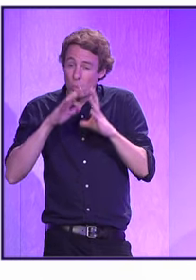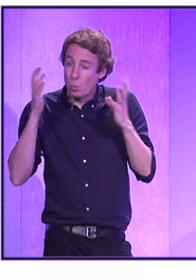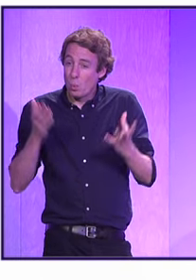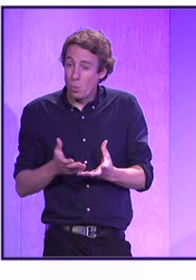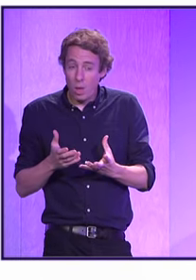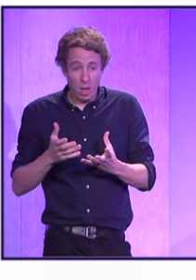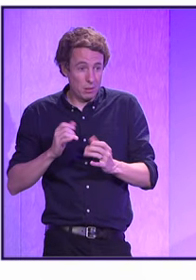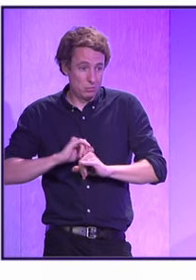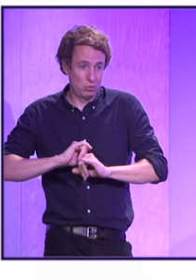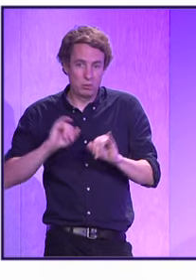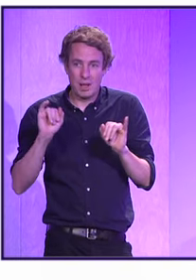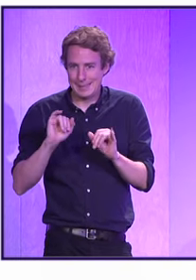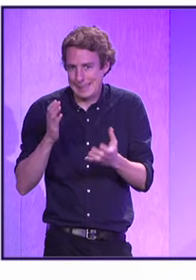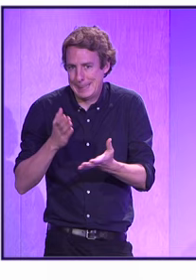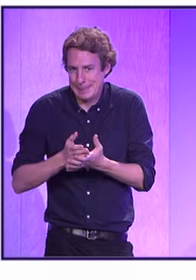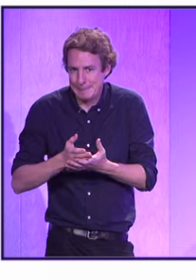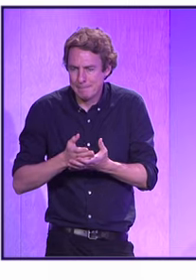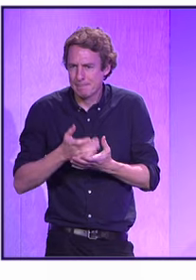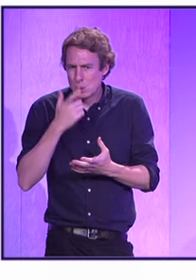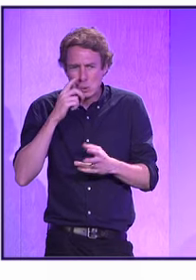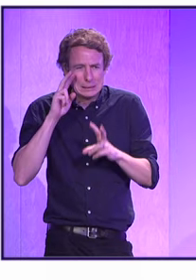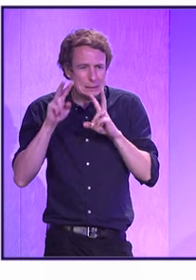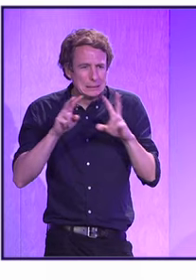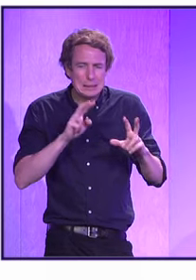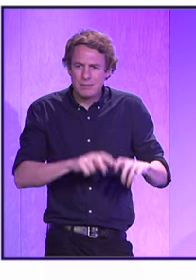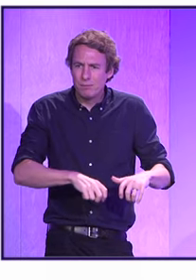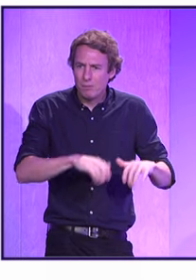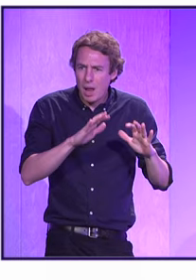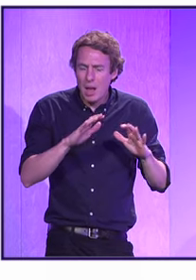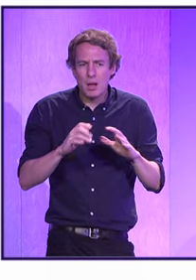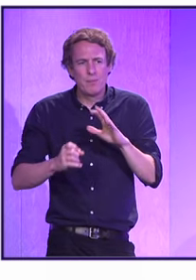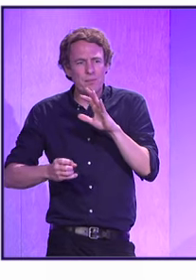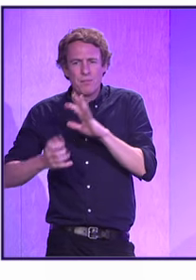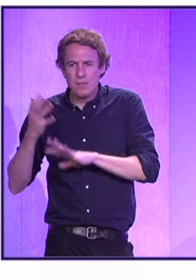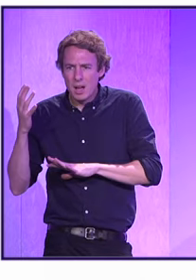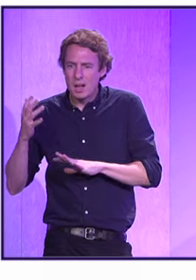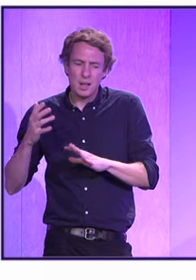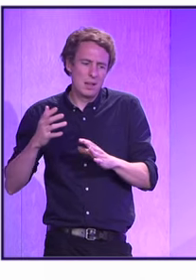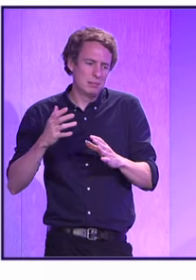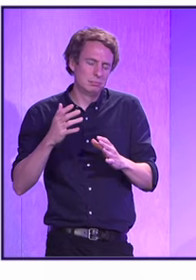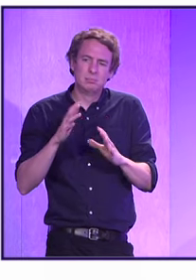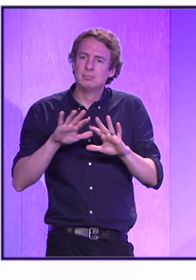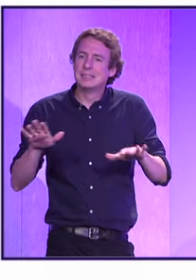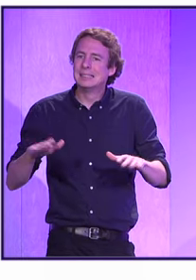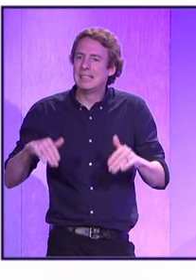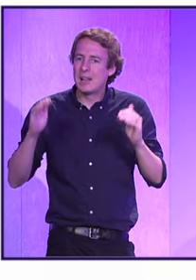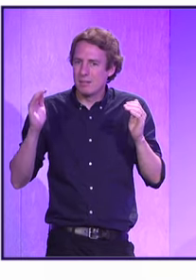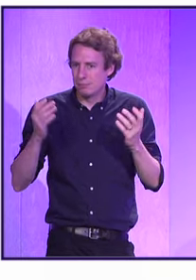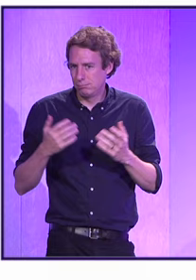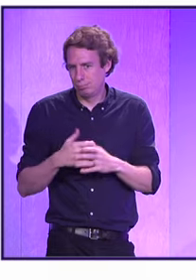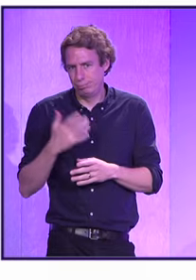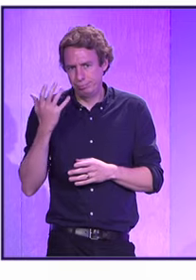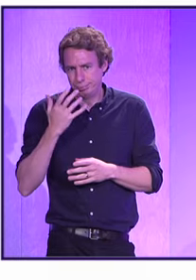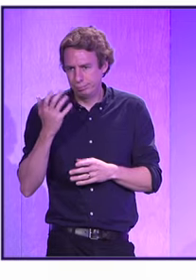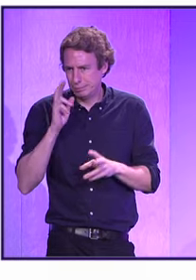is facing an unprecedented climate crisis, and you know it's very evident, as you can see, a lot of flooding, wildfires,